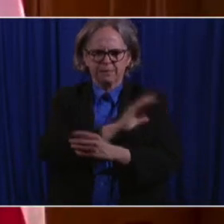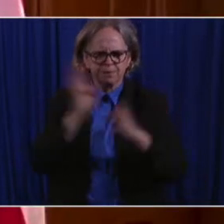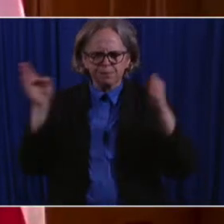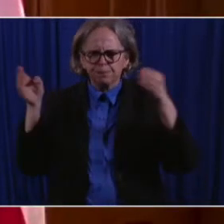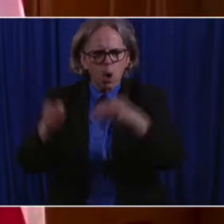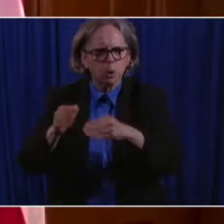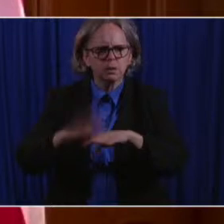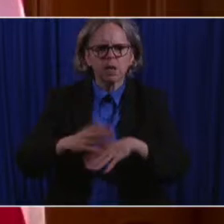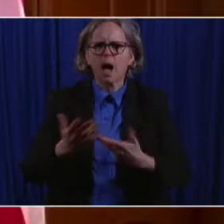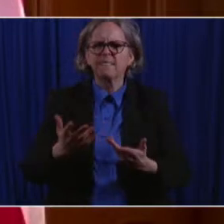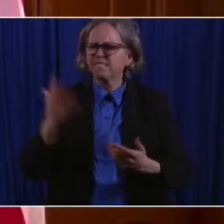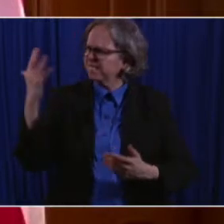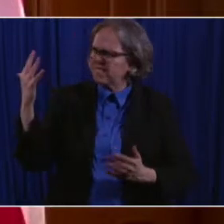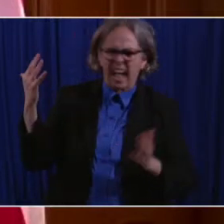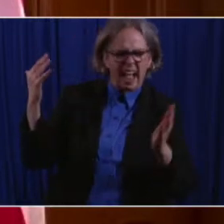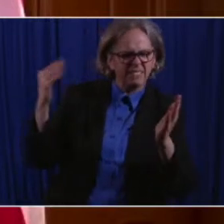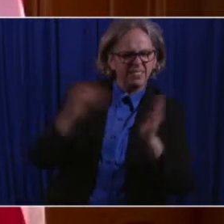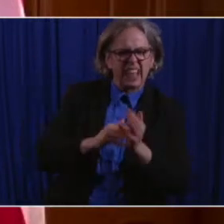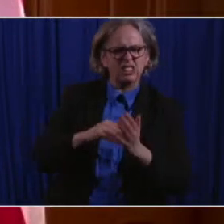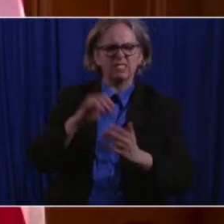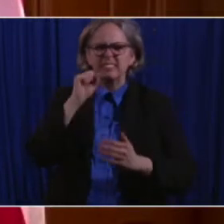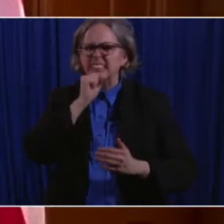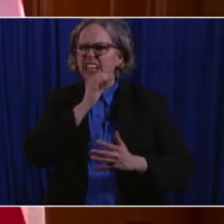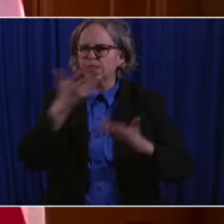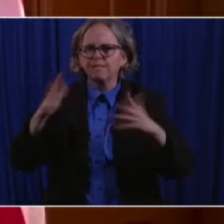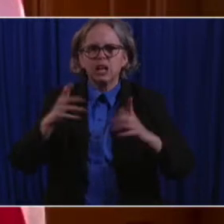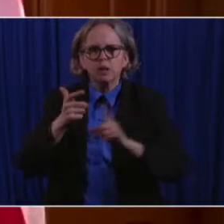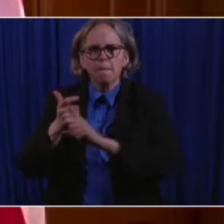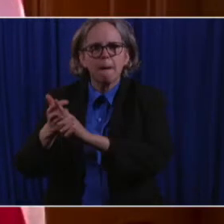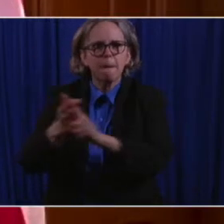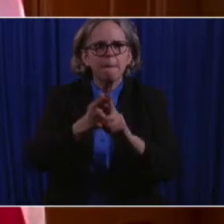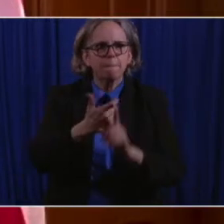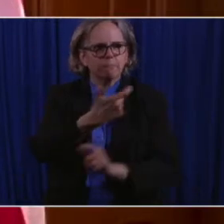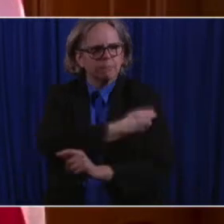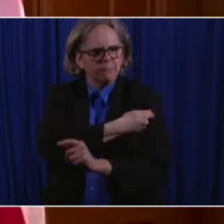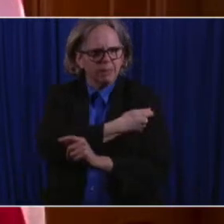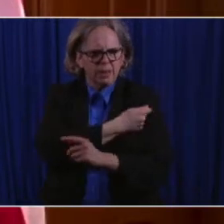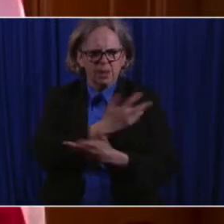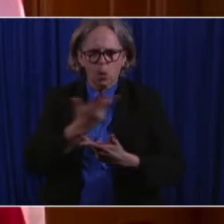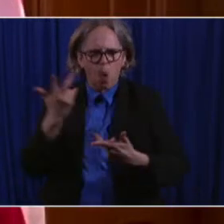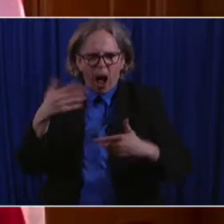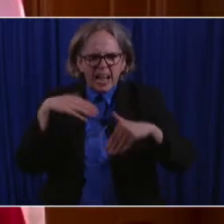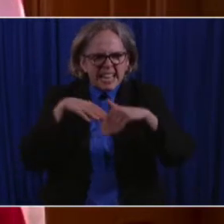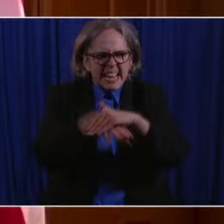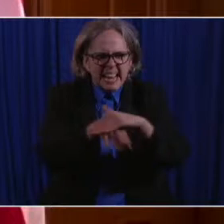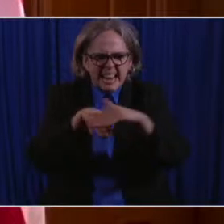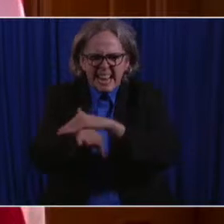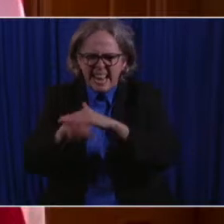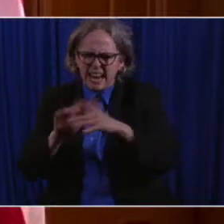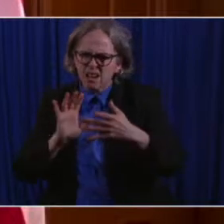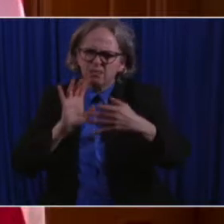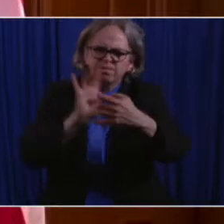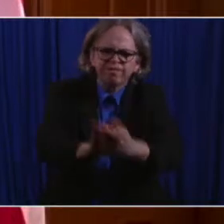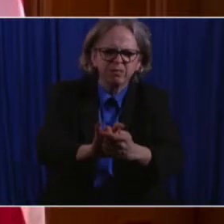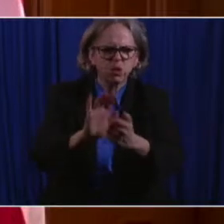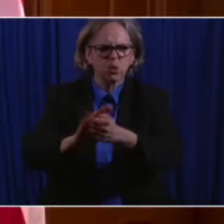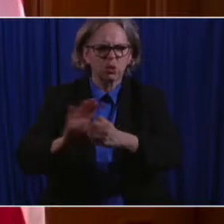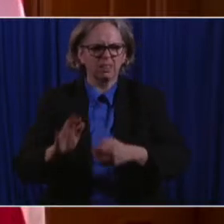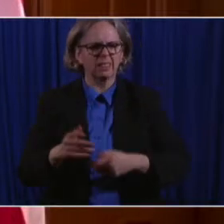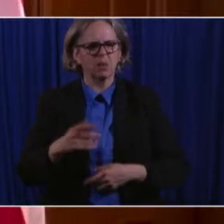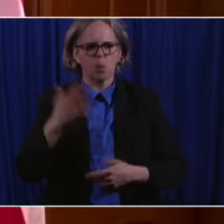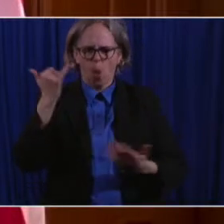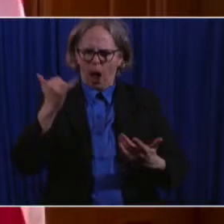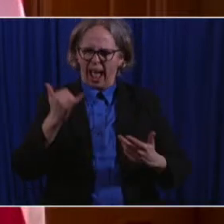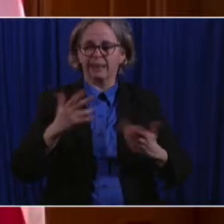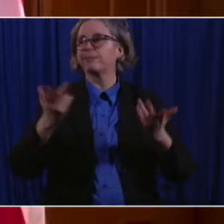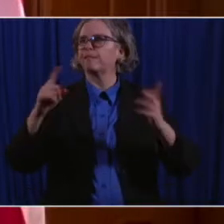taking it primarily to where they live, senior housing centers. We have many of these future clinics scheduled, and